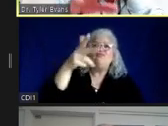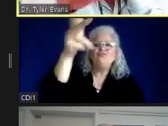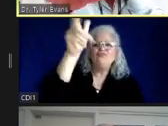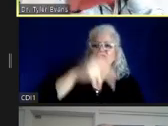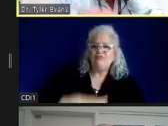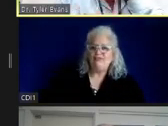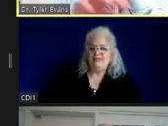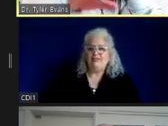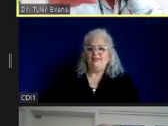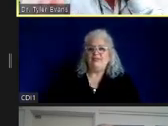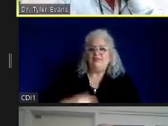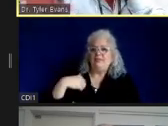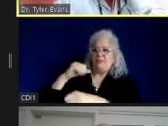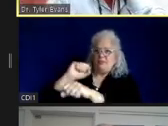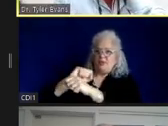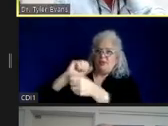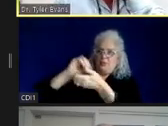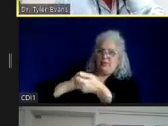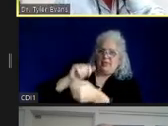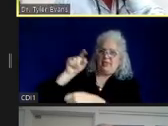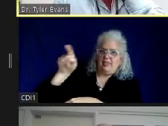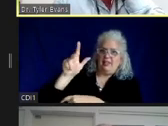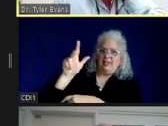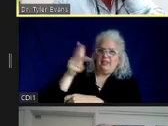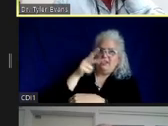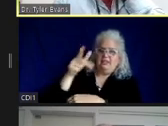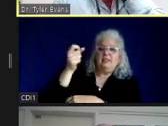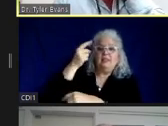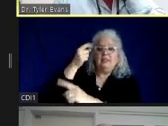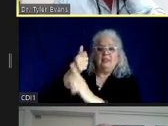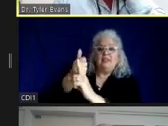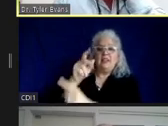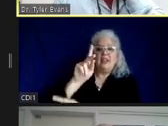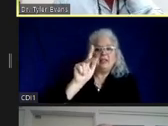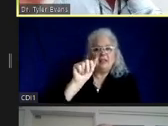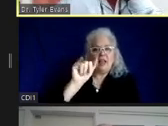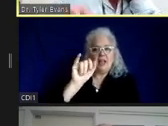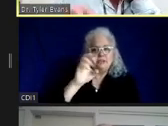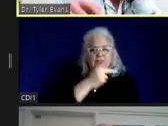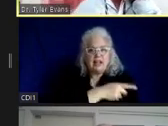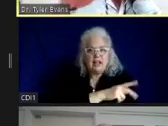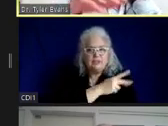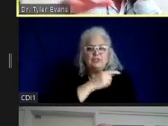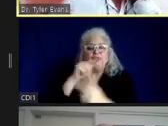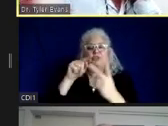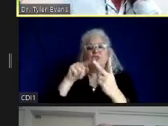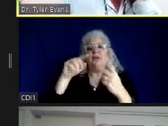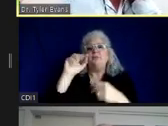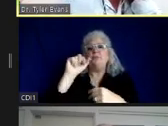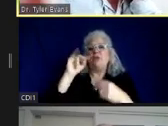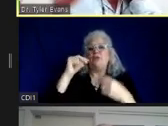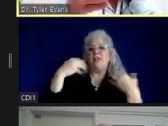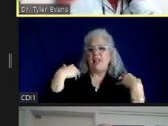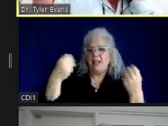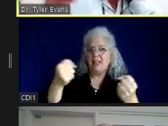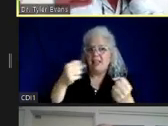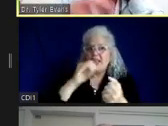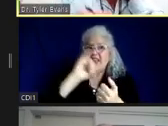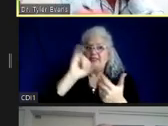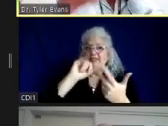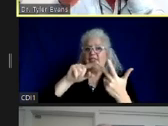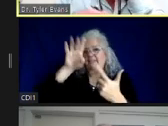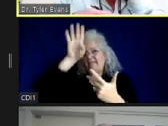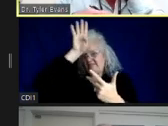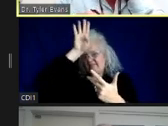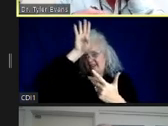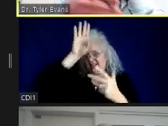know, Kaiser and Marin Health and the fire department, and we've got, you know, paramedics, and we're going out to different. Right now,